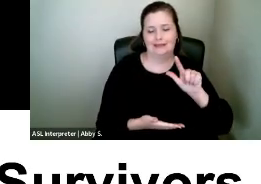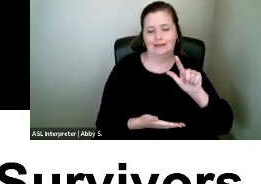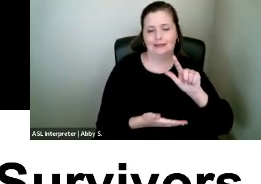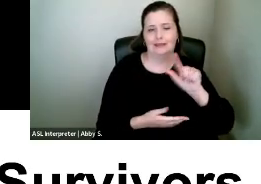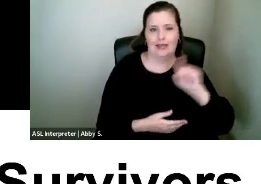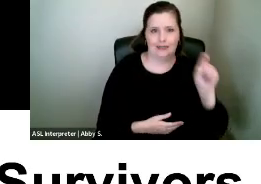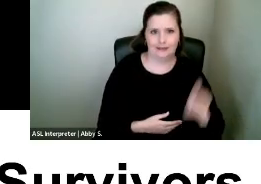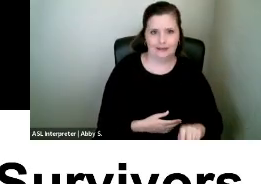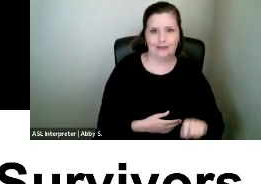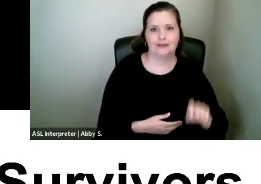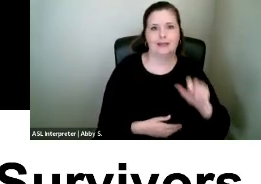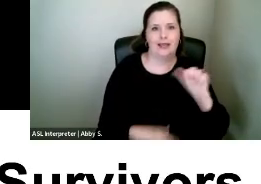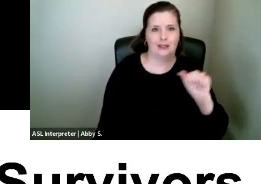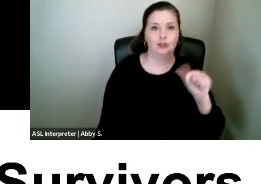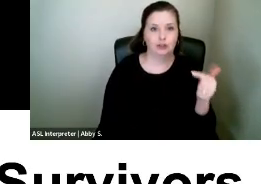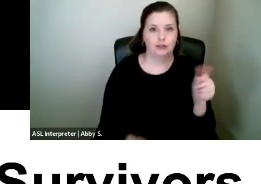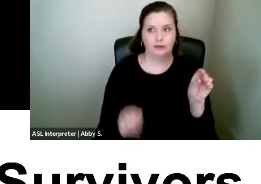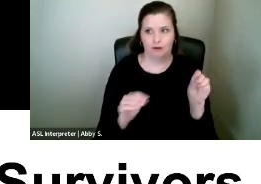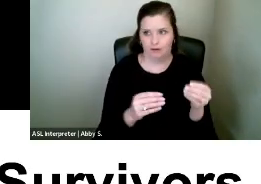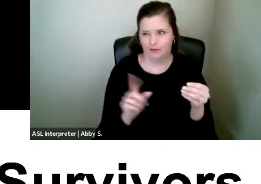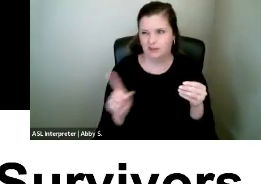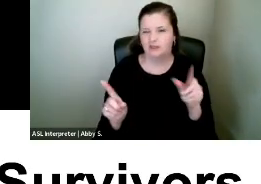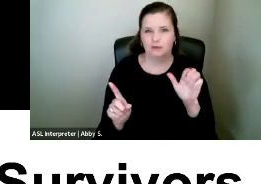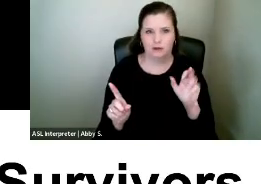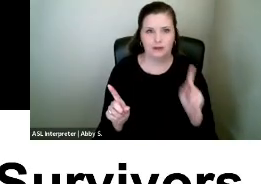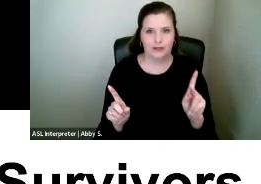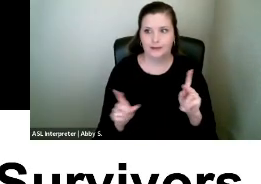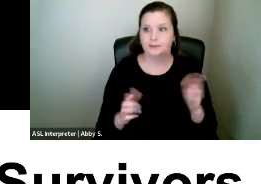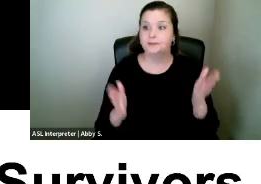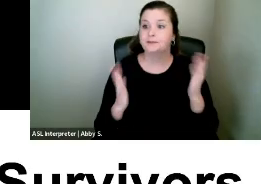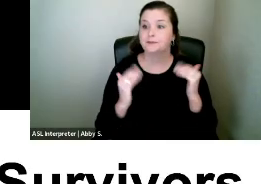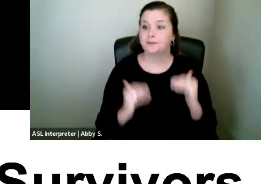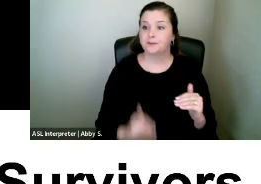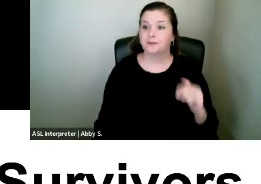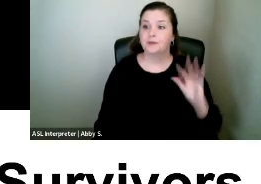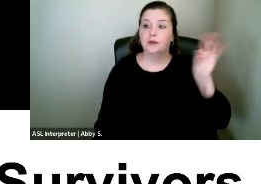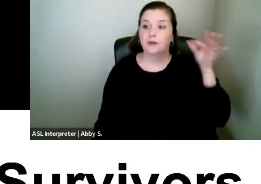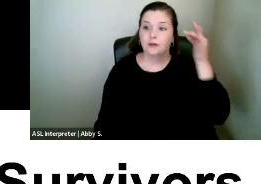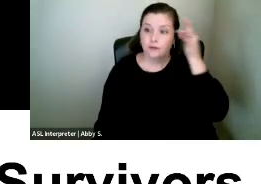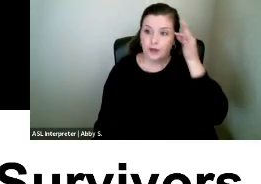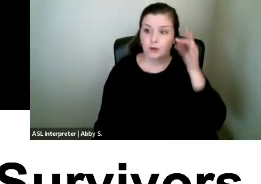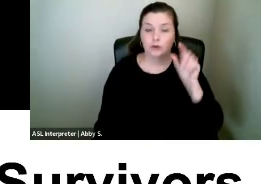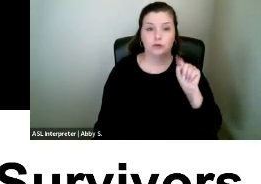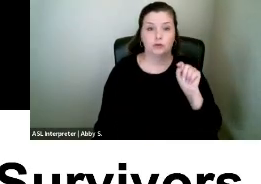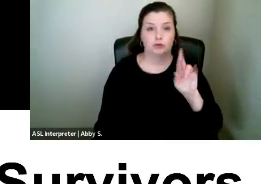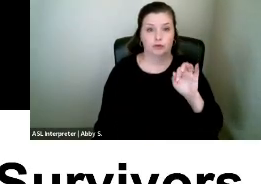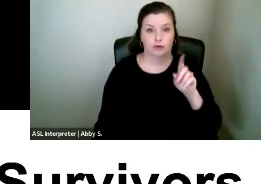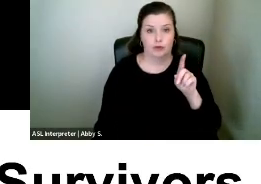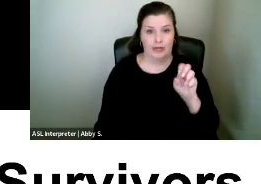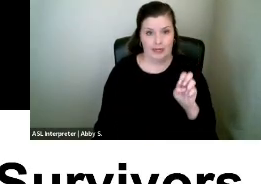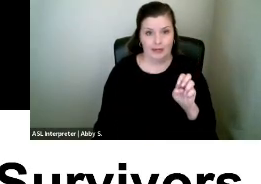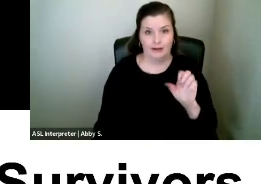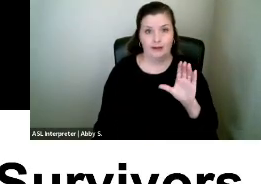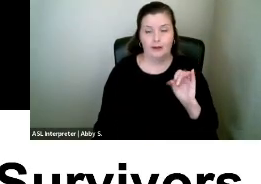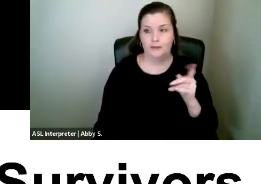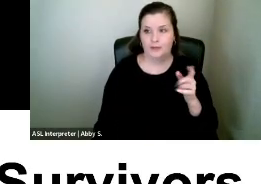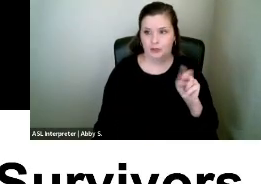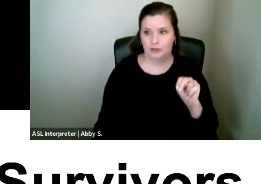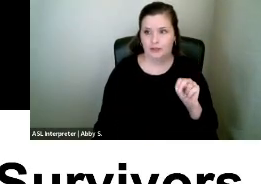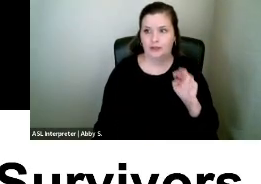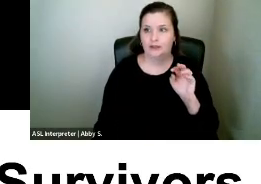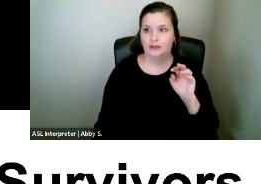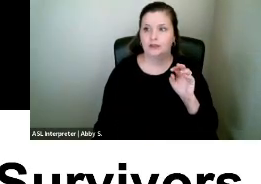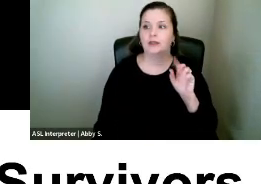Nationwide, the Federal Trade Commission has a website where you can report fraud and even register for